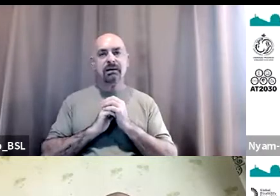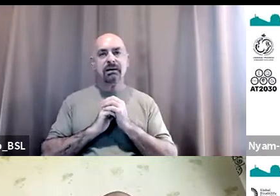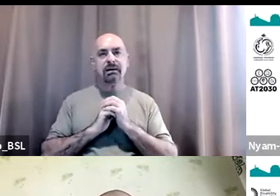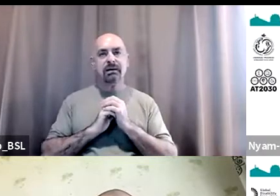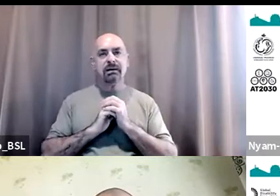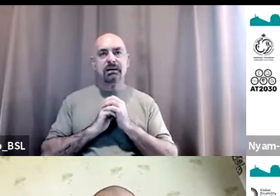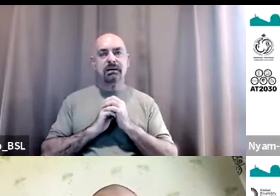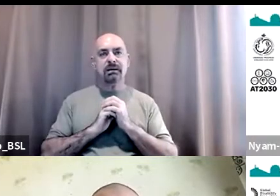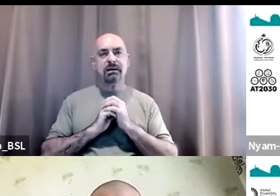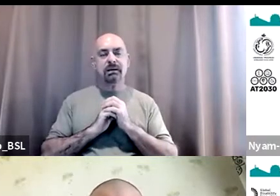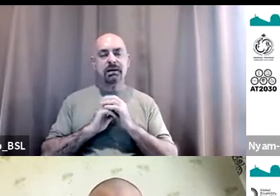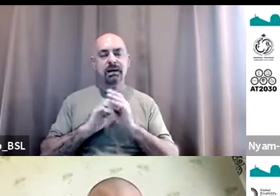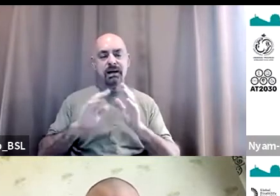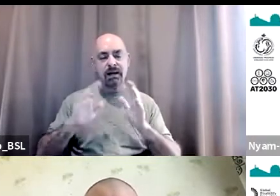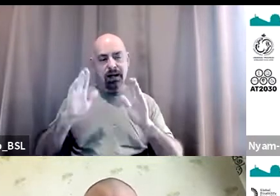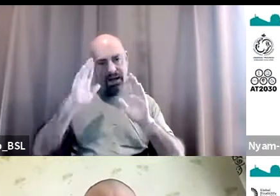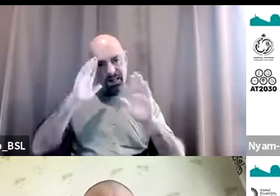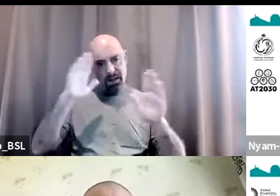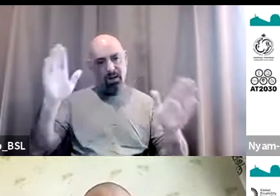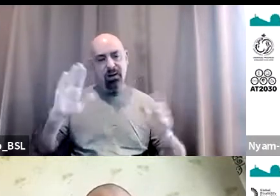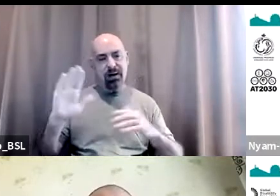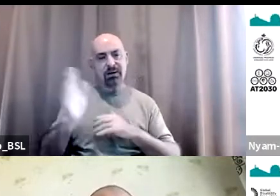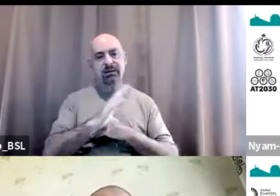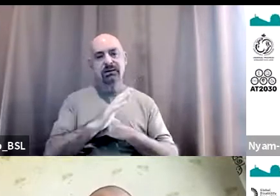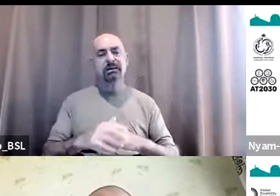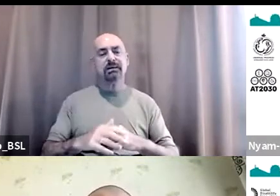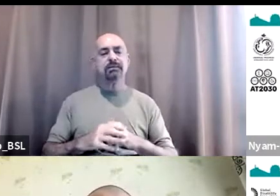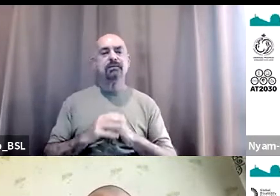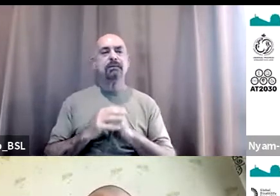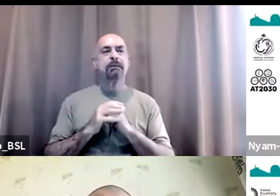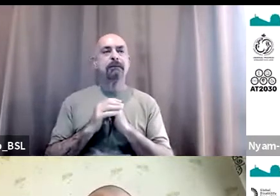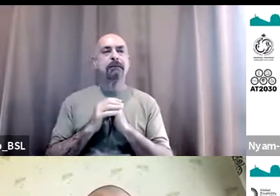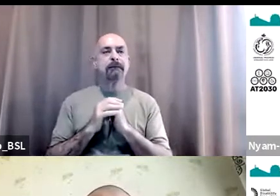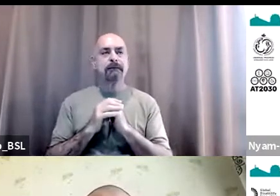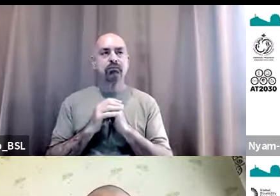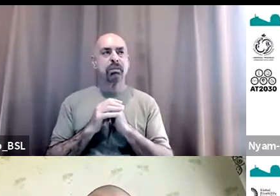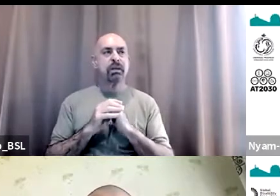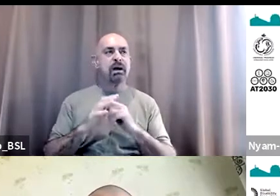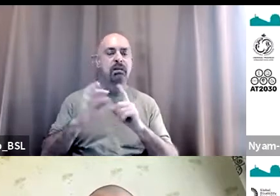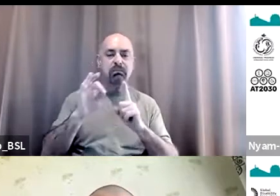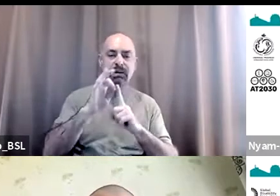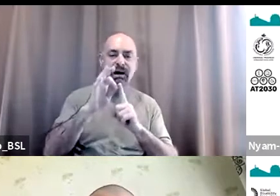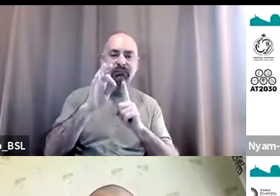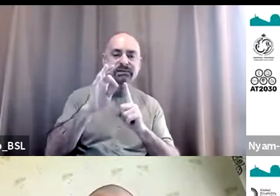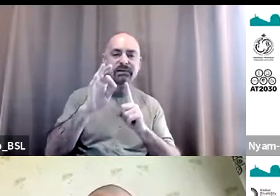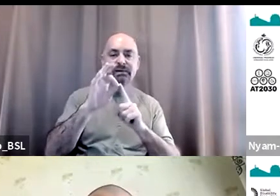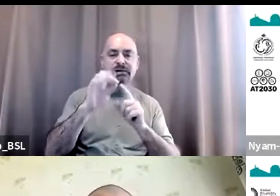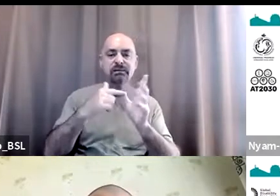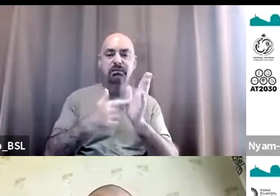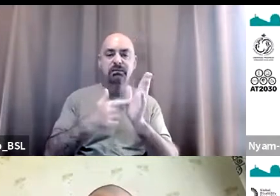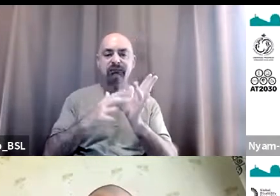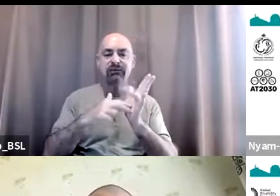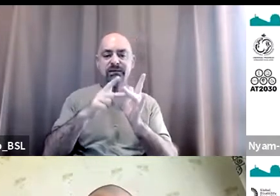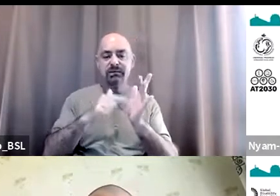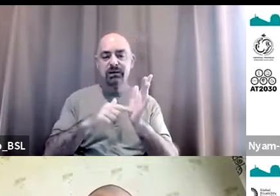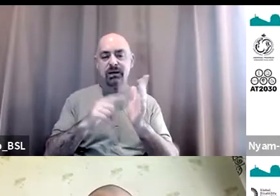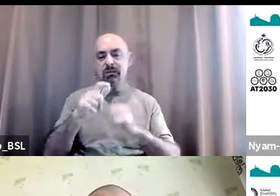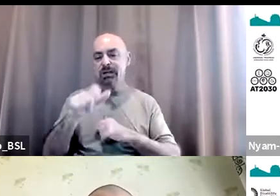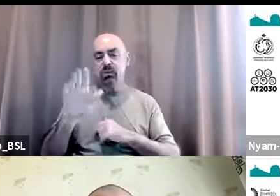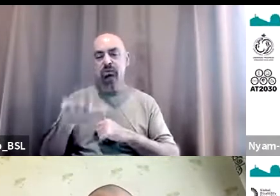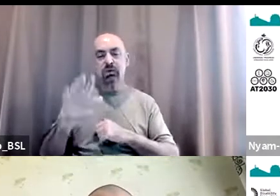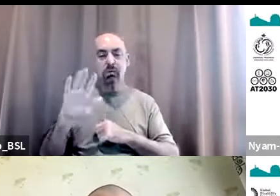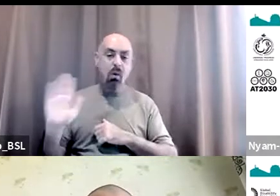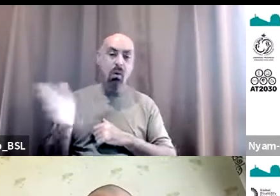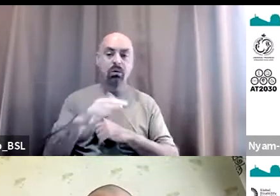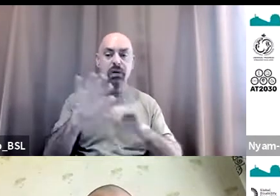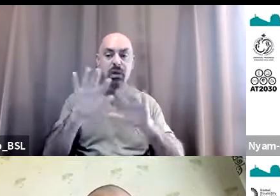colleague, Pavit Ramachandran, all colleagues around the world, good